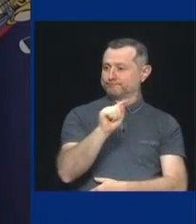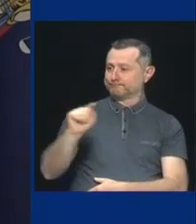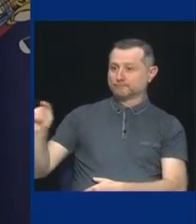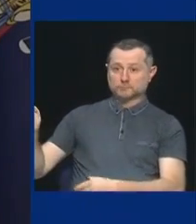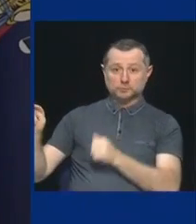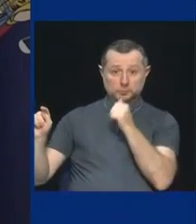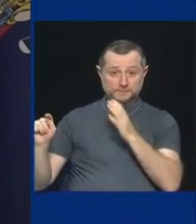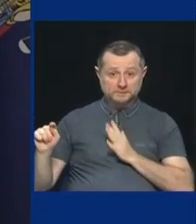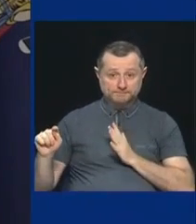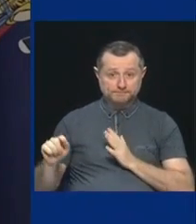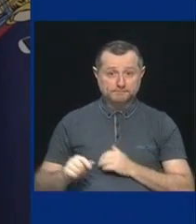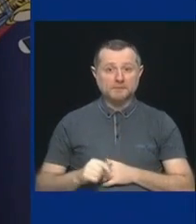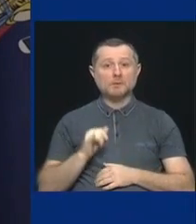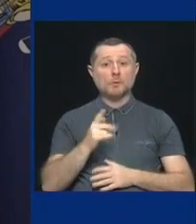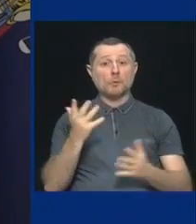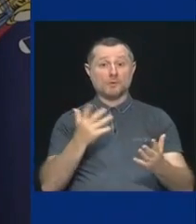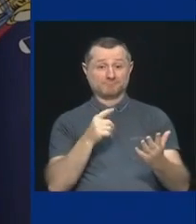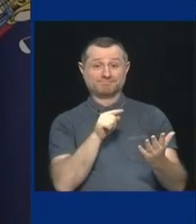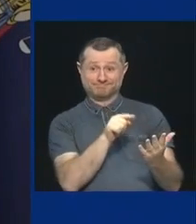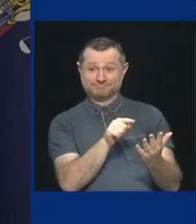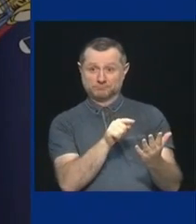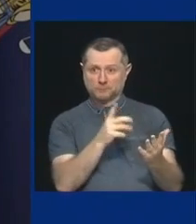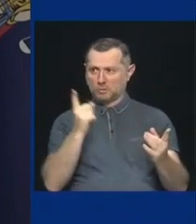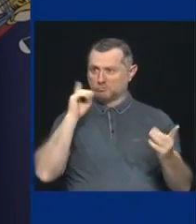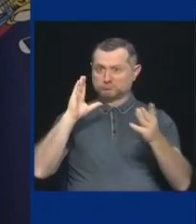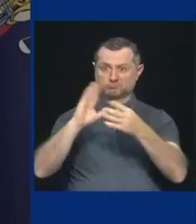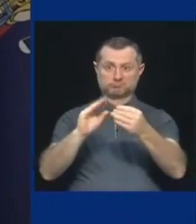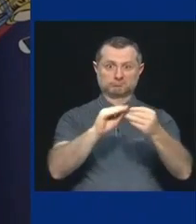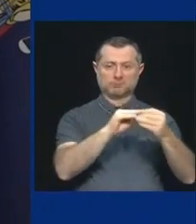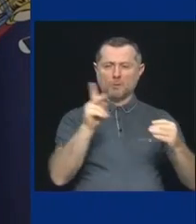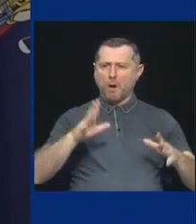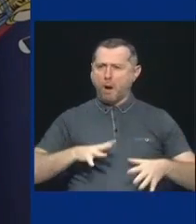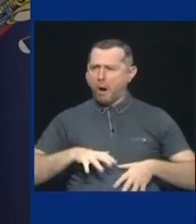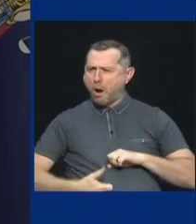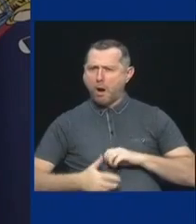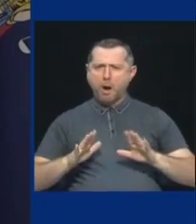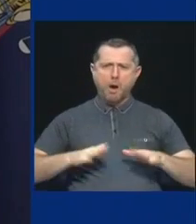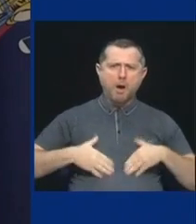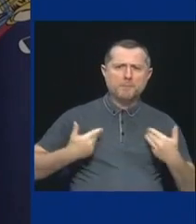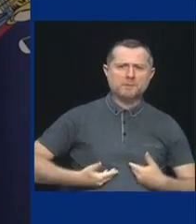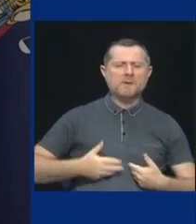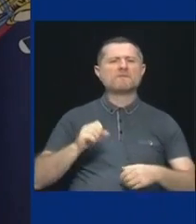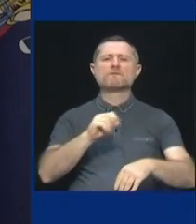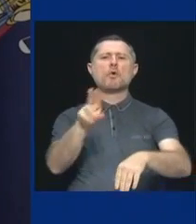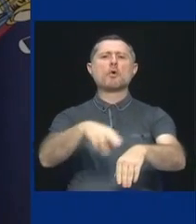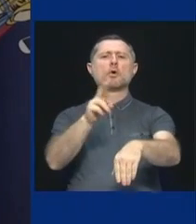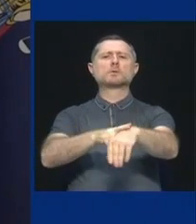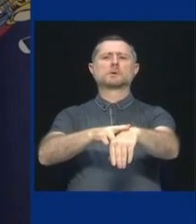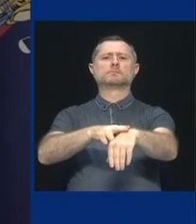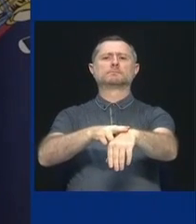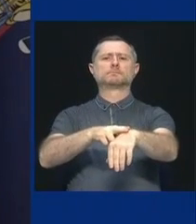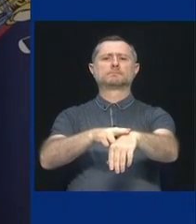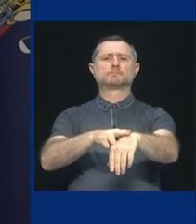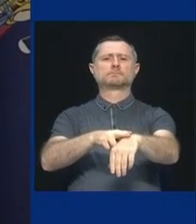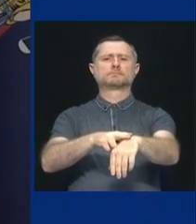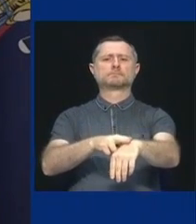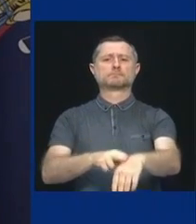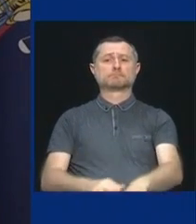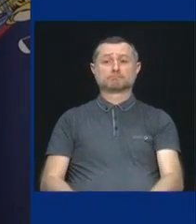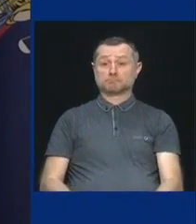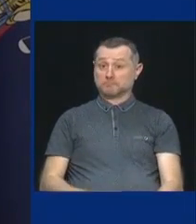and people are much more vocal about ensuring that that's carried through from the top of government all the way down